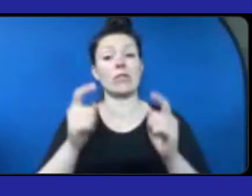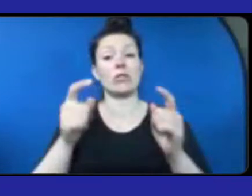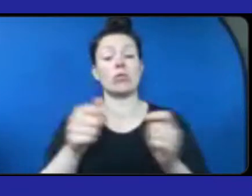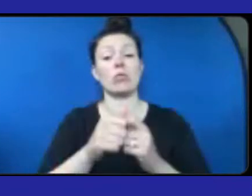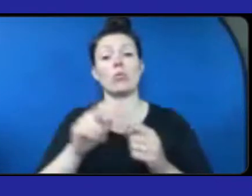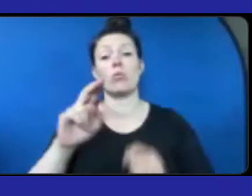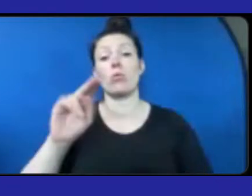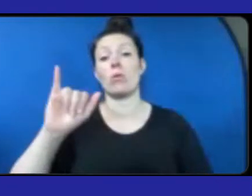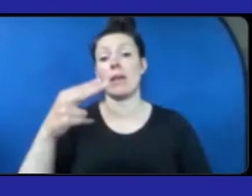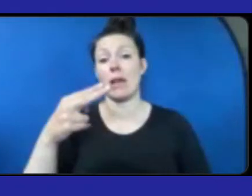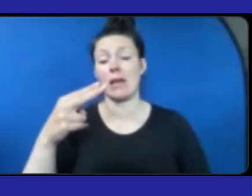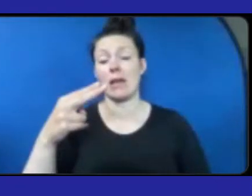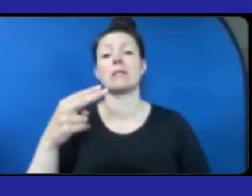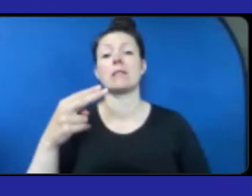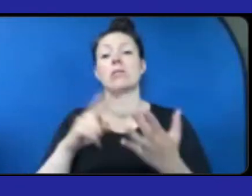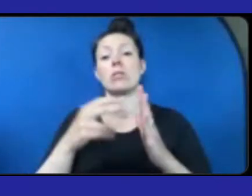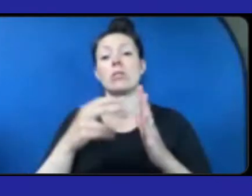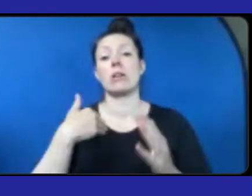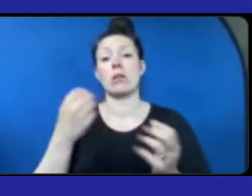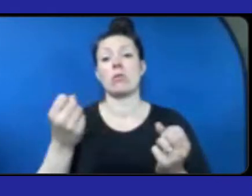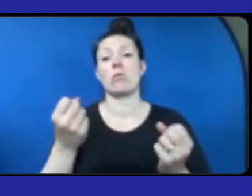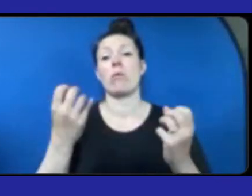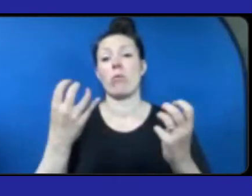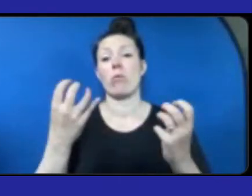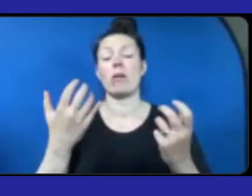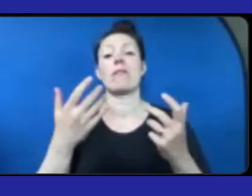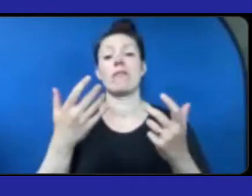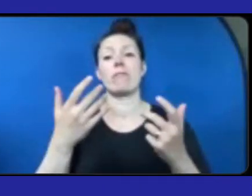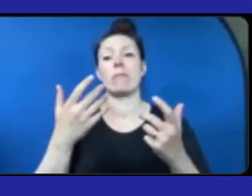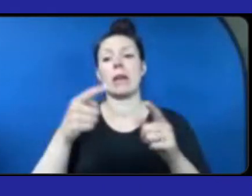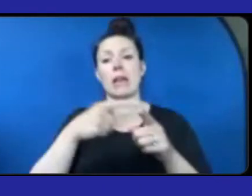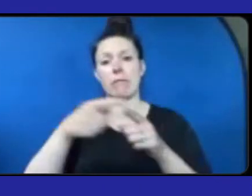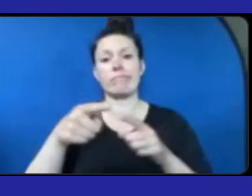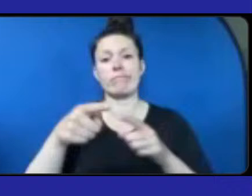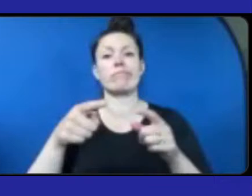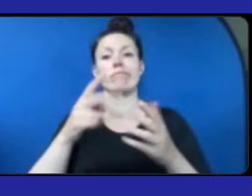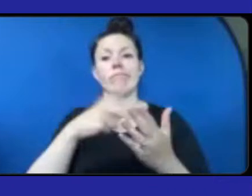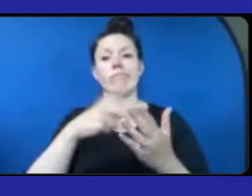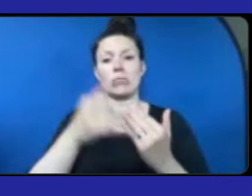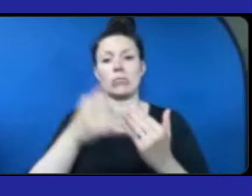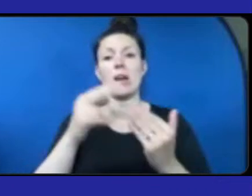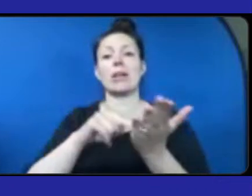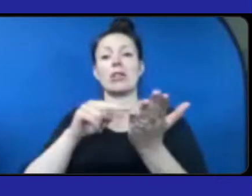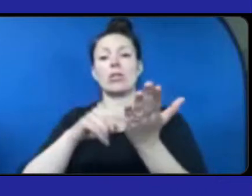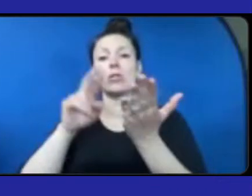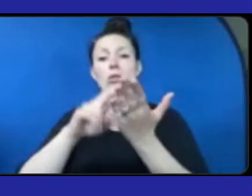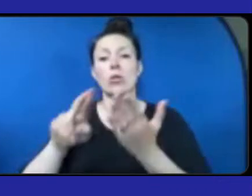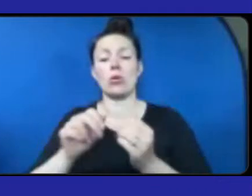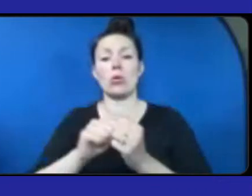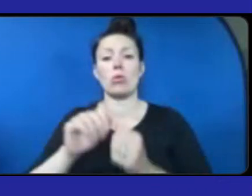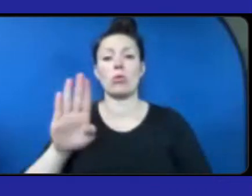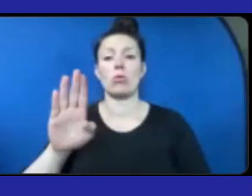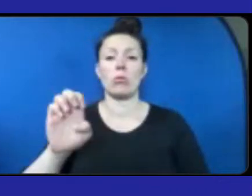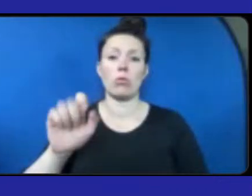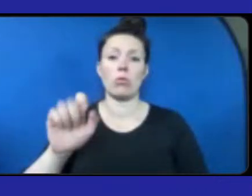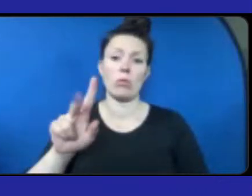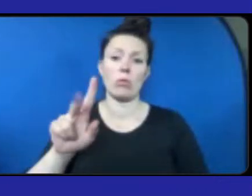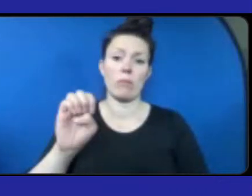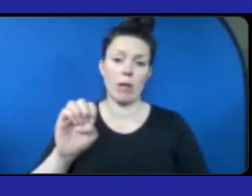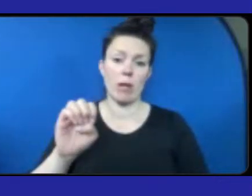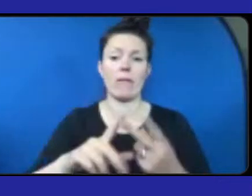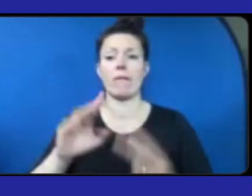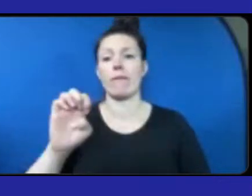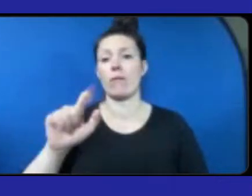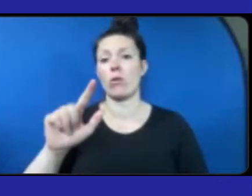the NIH, where we have many doctoral projects and also nursing research, particularly at Bellevue and Elmhurst, as we roll